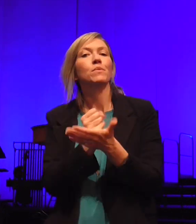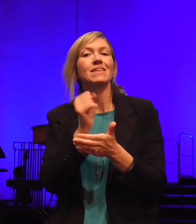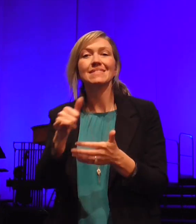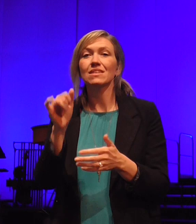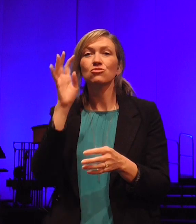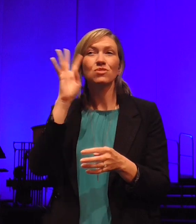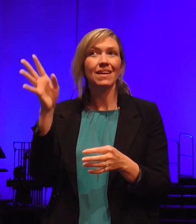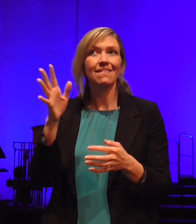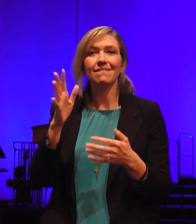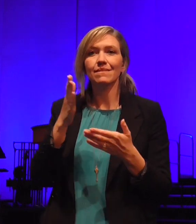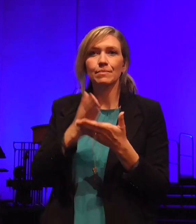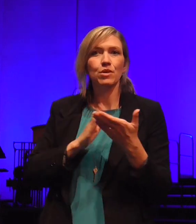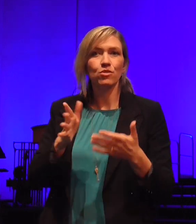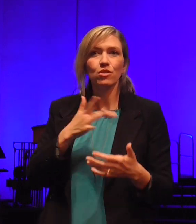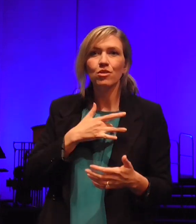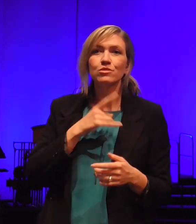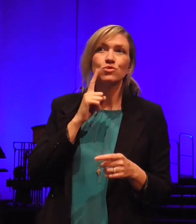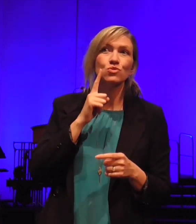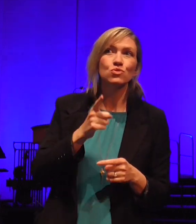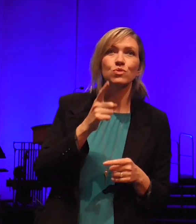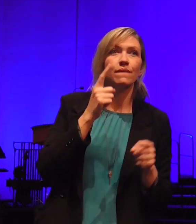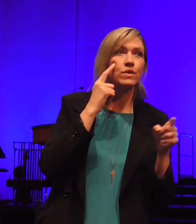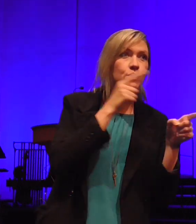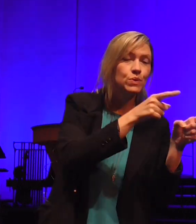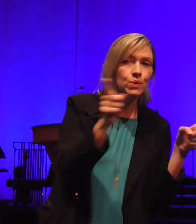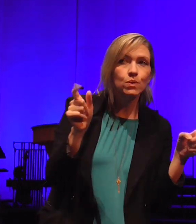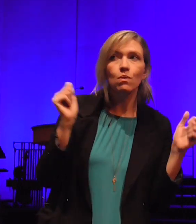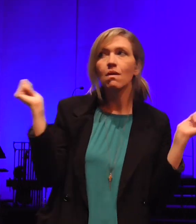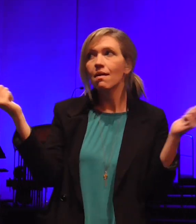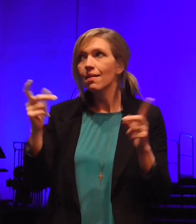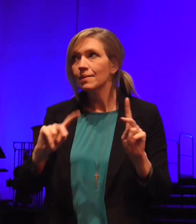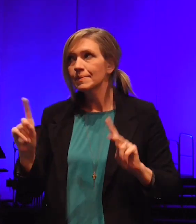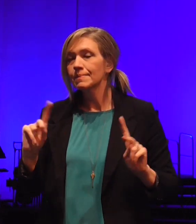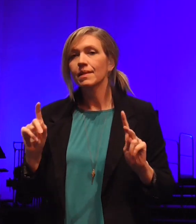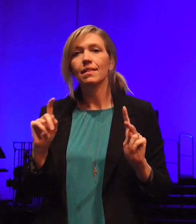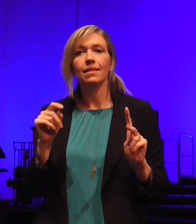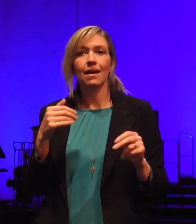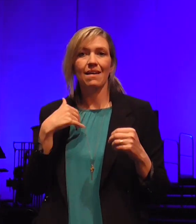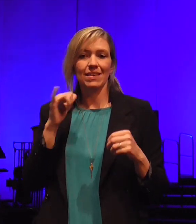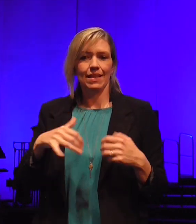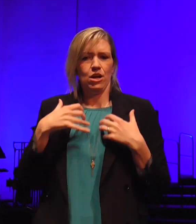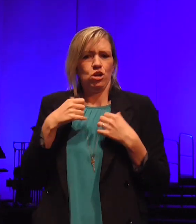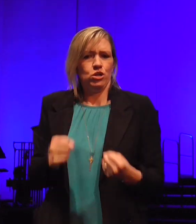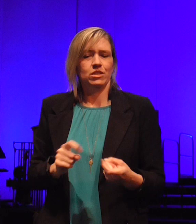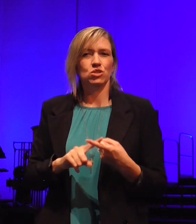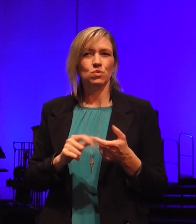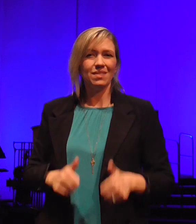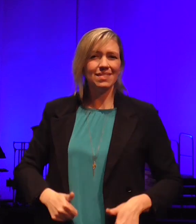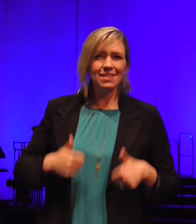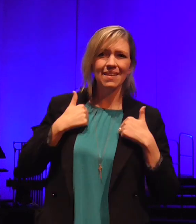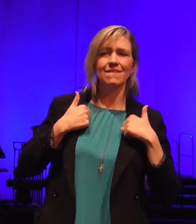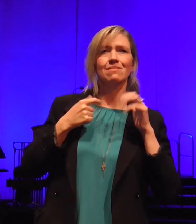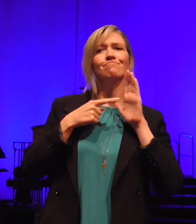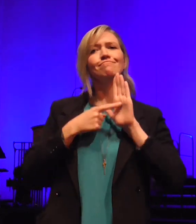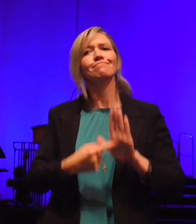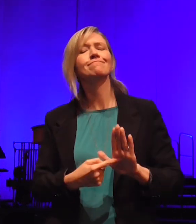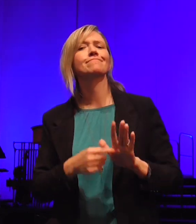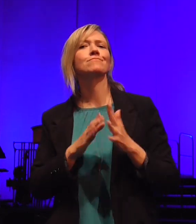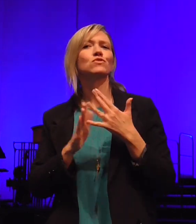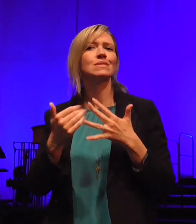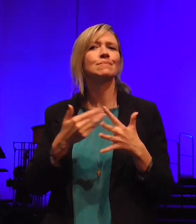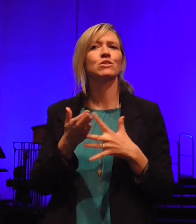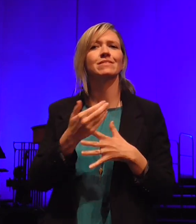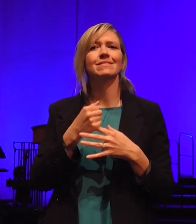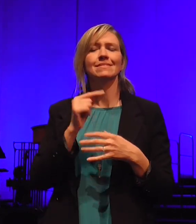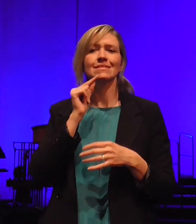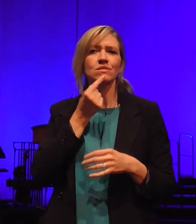heart should be true for you and for all people, and having the courage to live it transparently and sincerely in